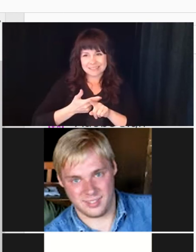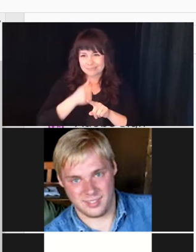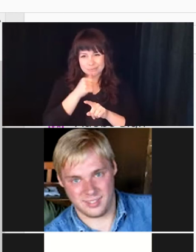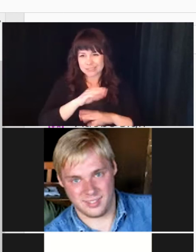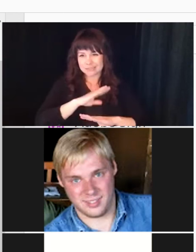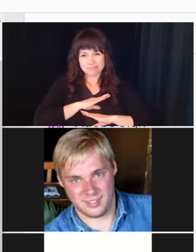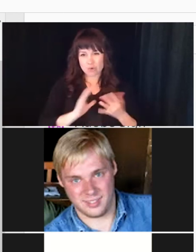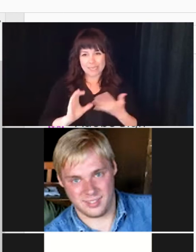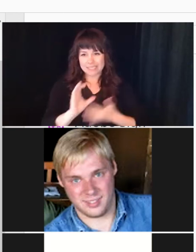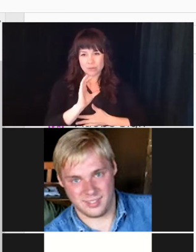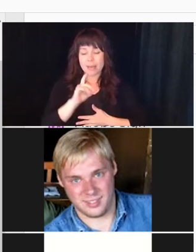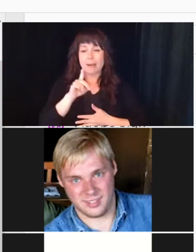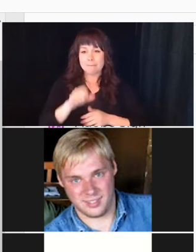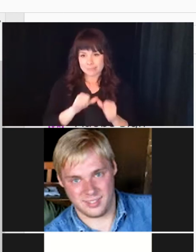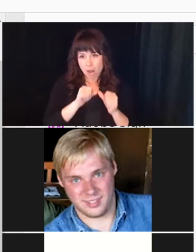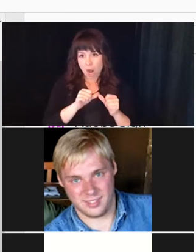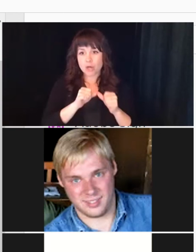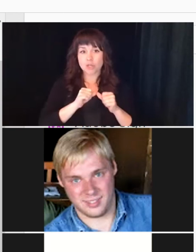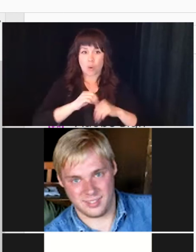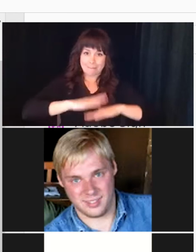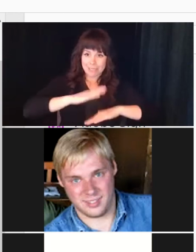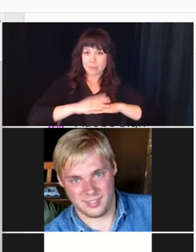last at least 12 months or end in death.